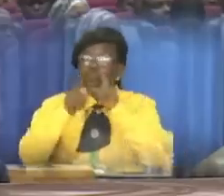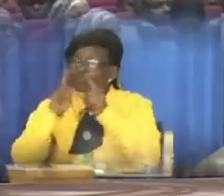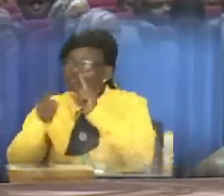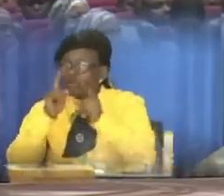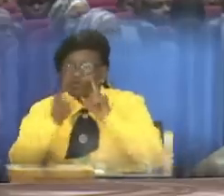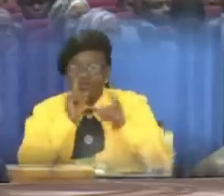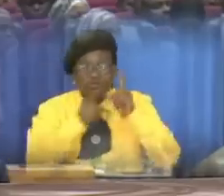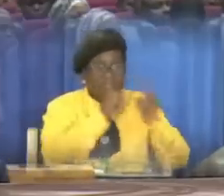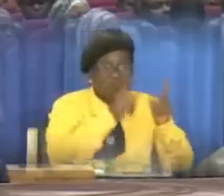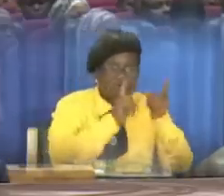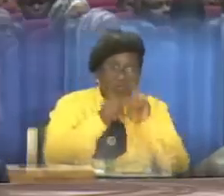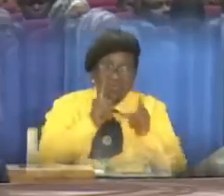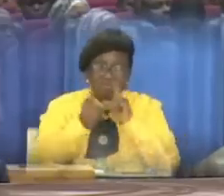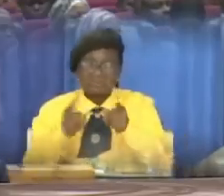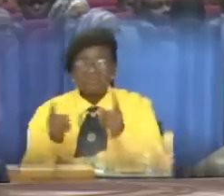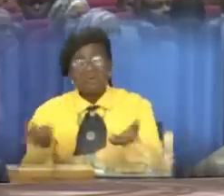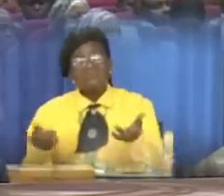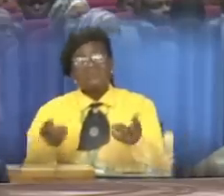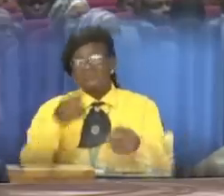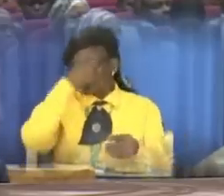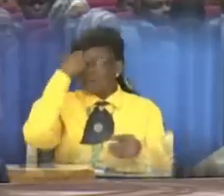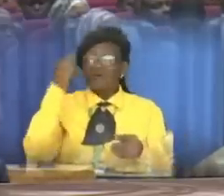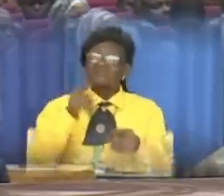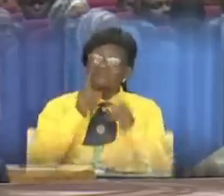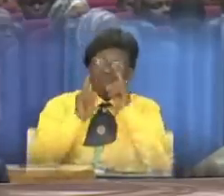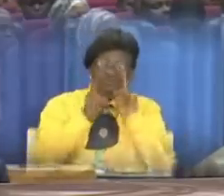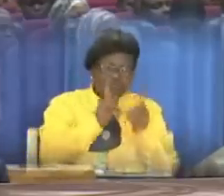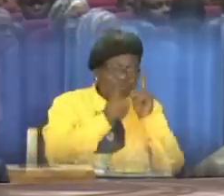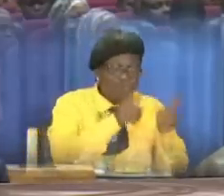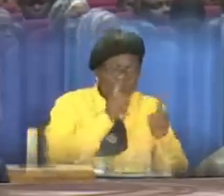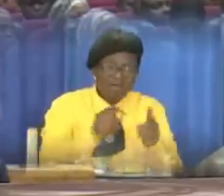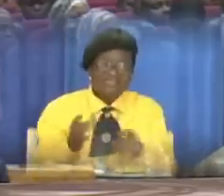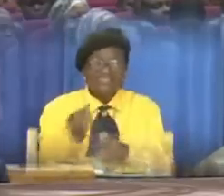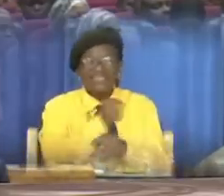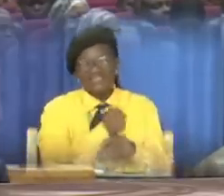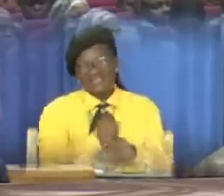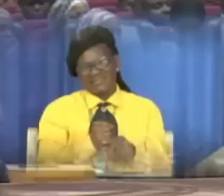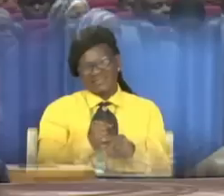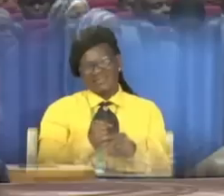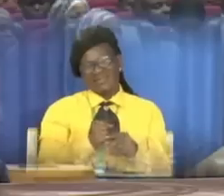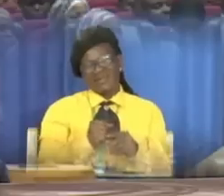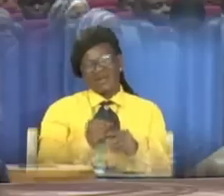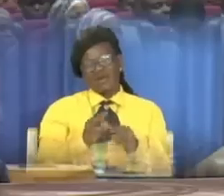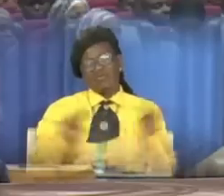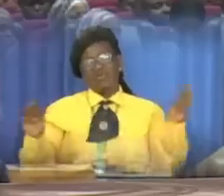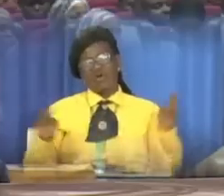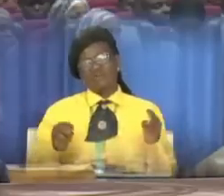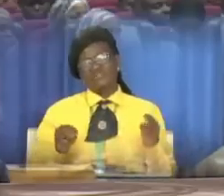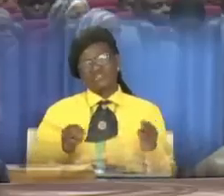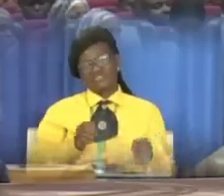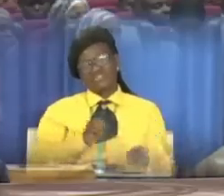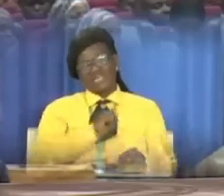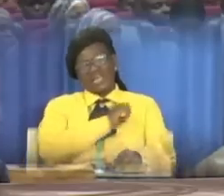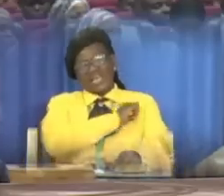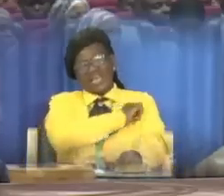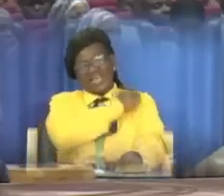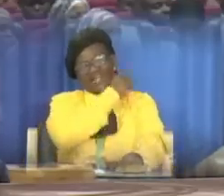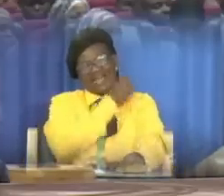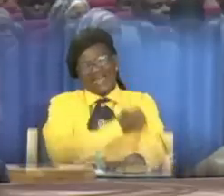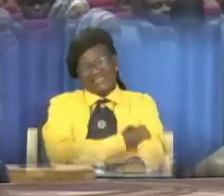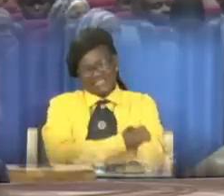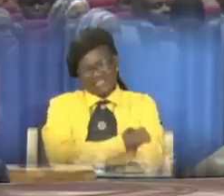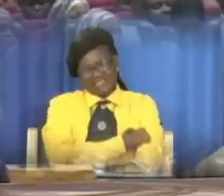of energy. So anything you don't have to talk about, you don't talk about it at